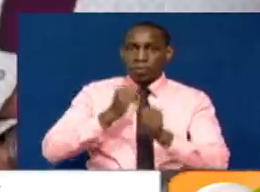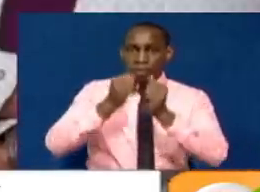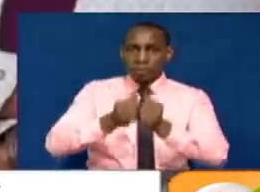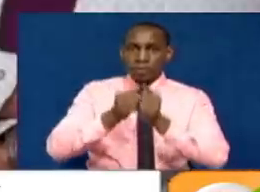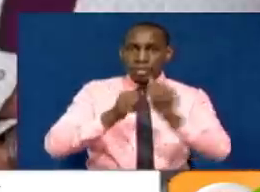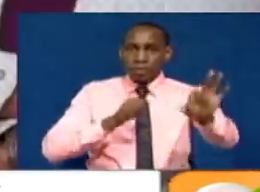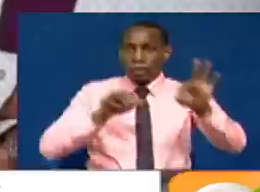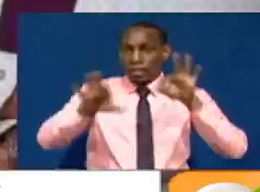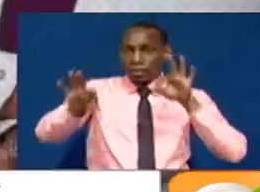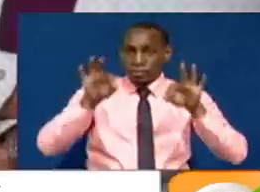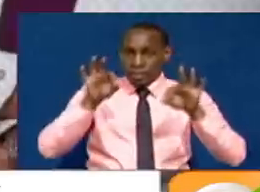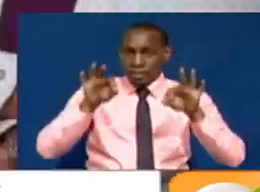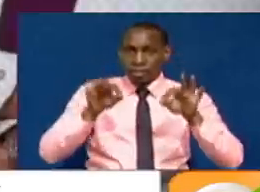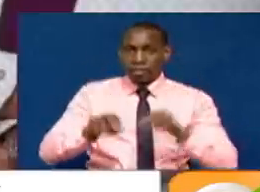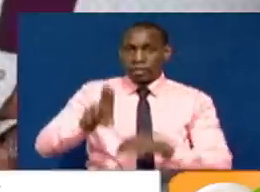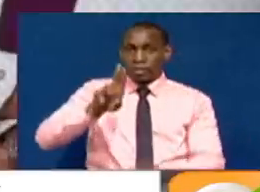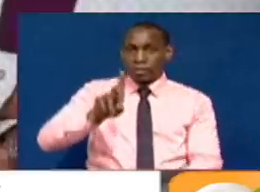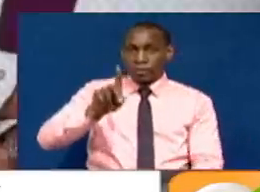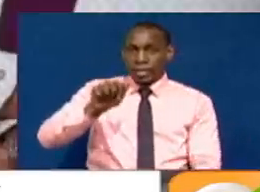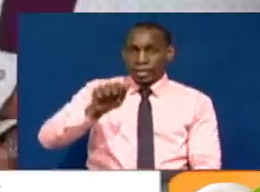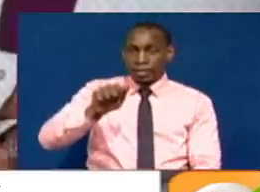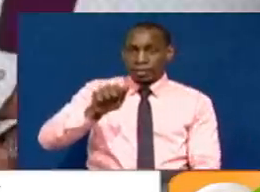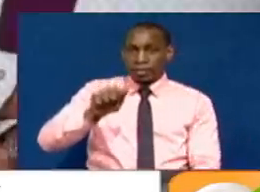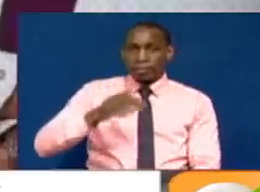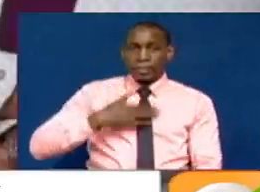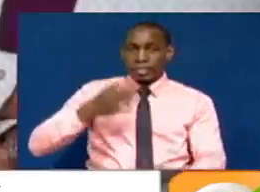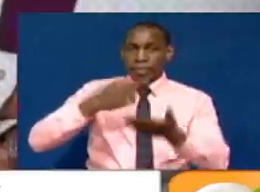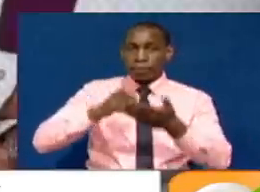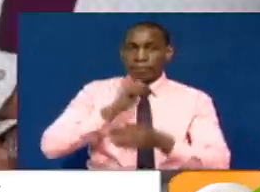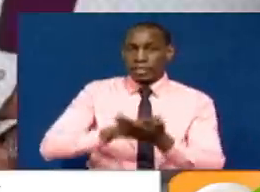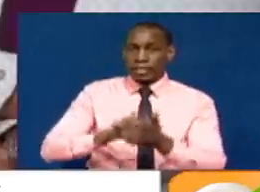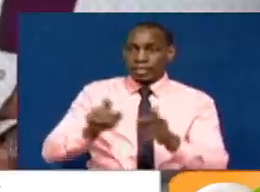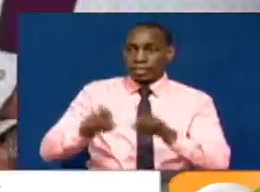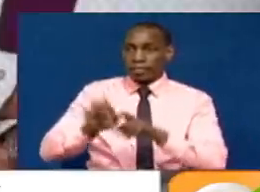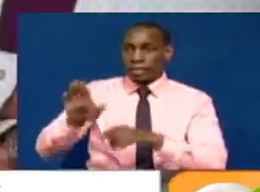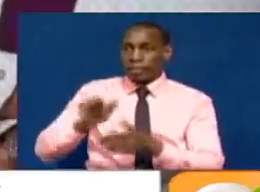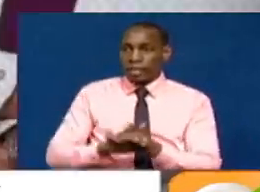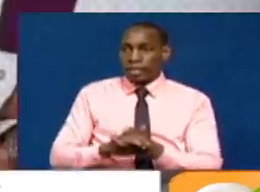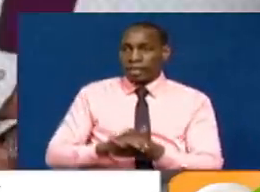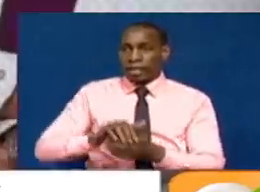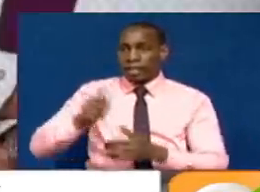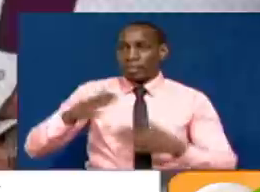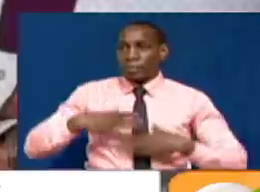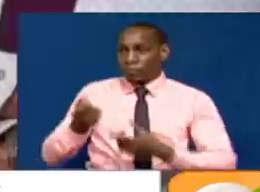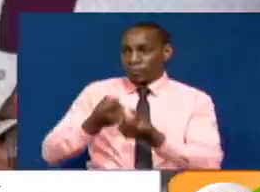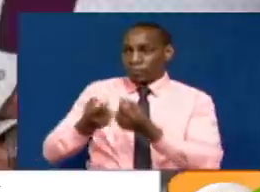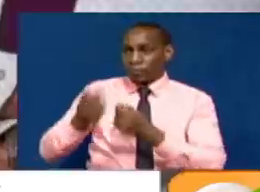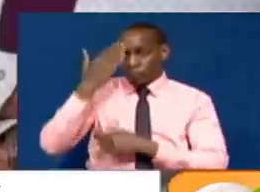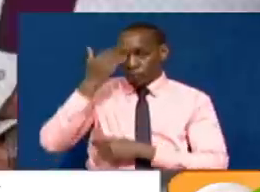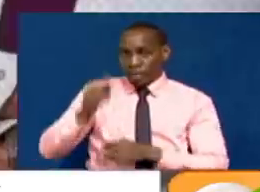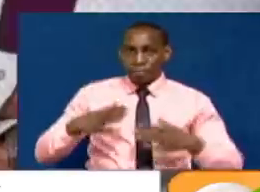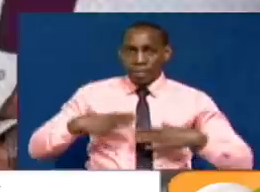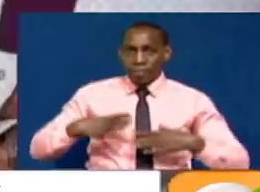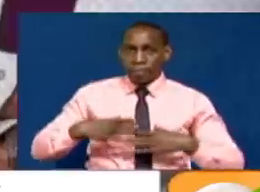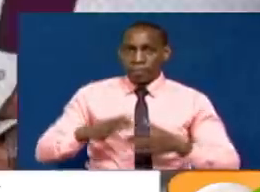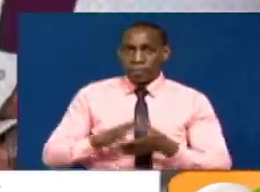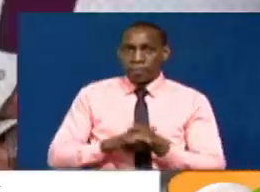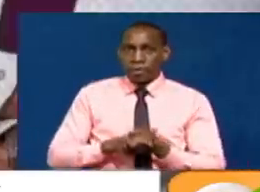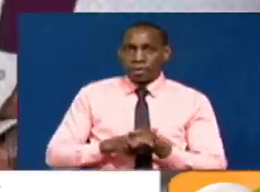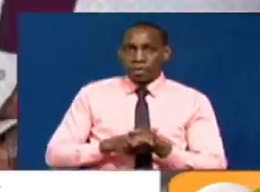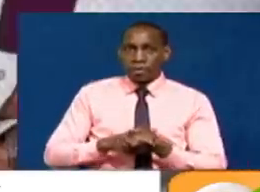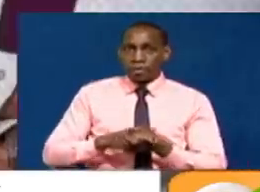kwa nominations za UDA nitamshinda, alafu sasa nitakuwa na watu wengine few. Kwa sababu saa hii wale wamedeclare ni